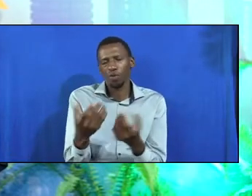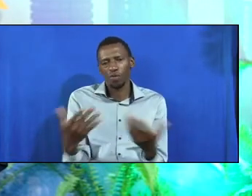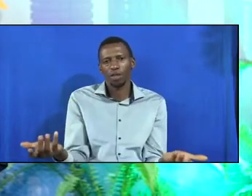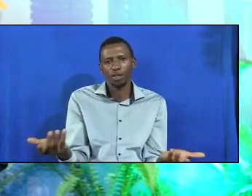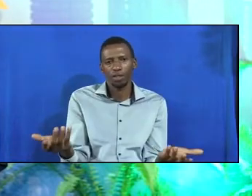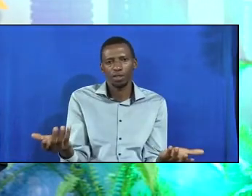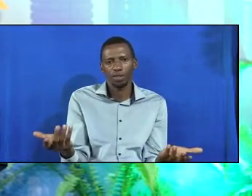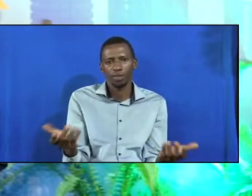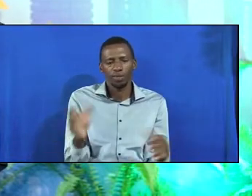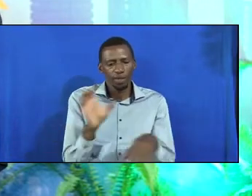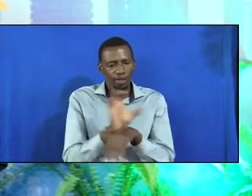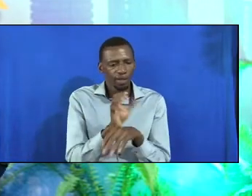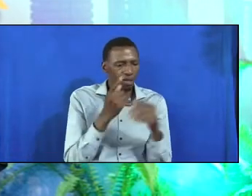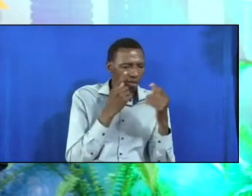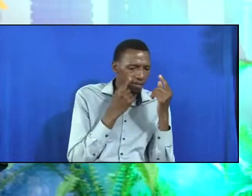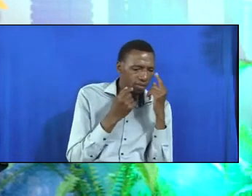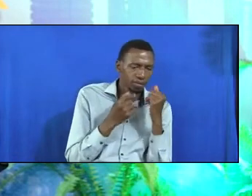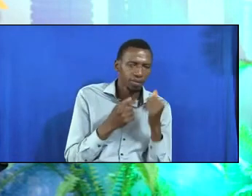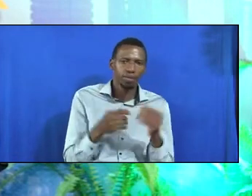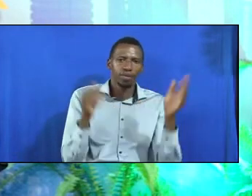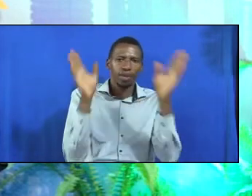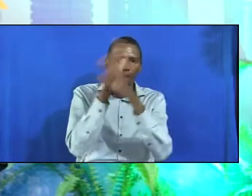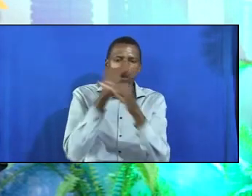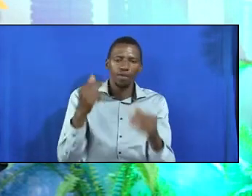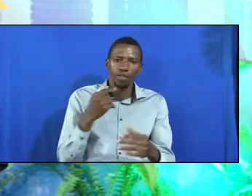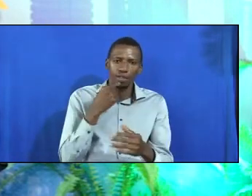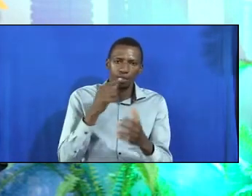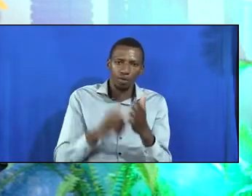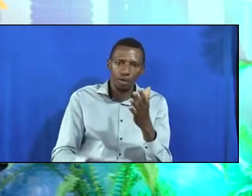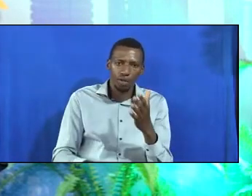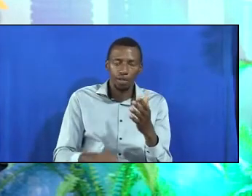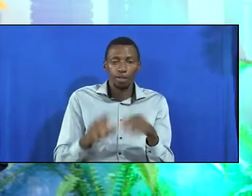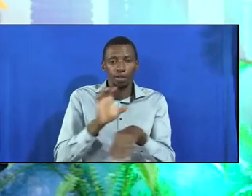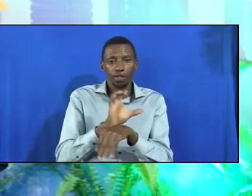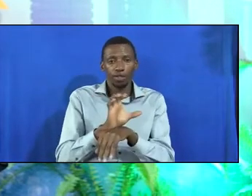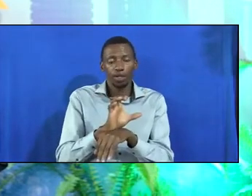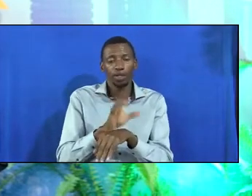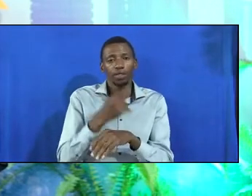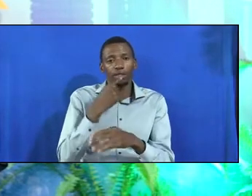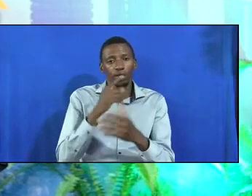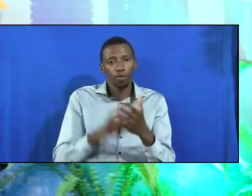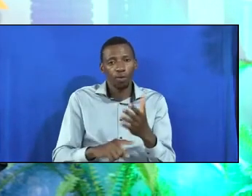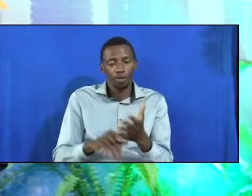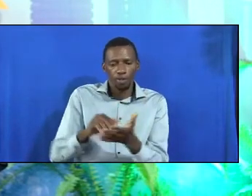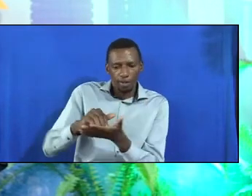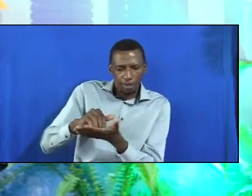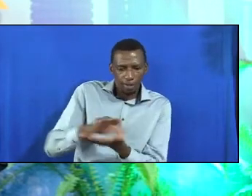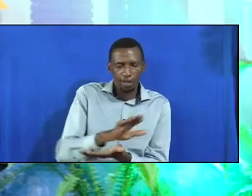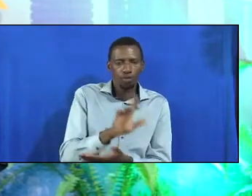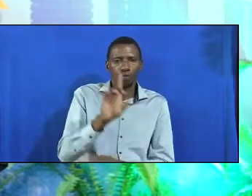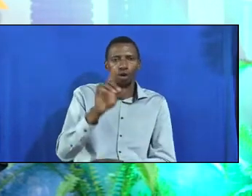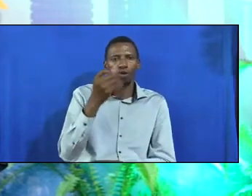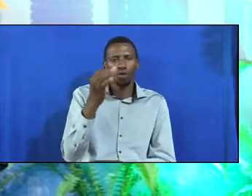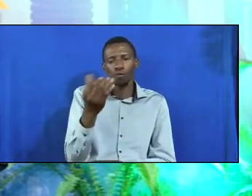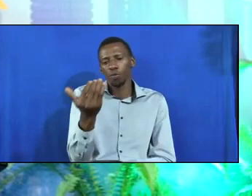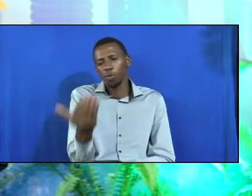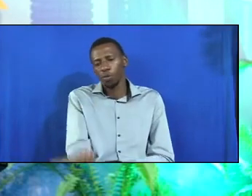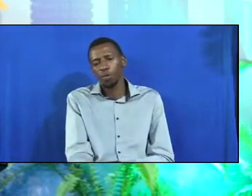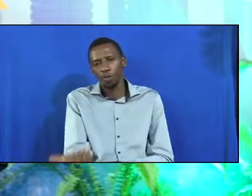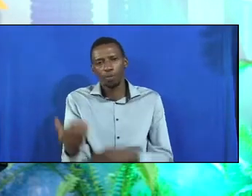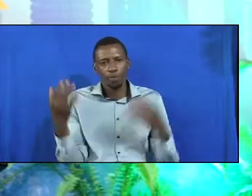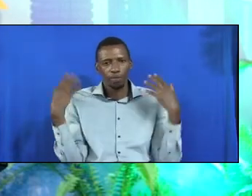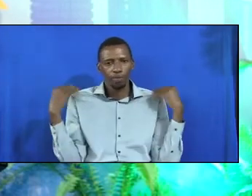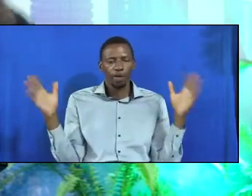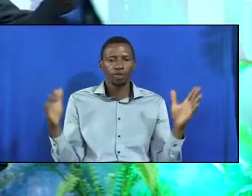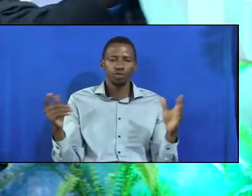now, the church is crying. And they said, send one of the junior angels here from heaven to want to